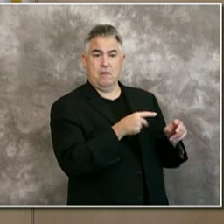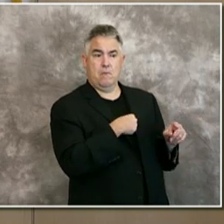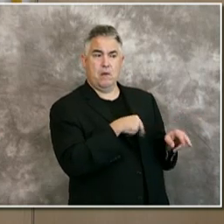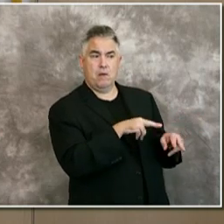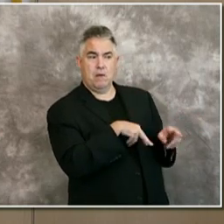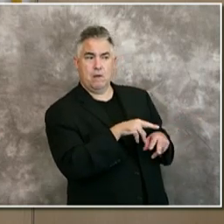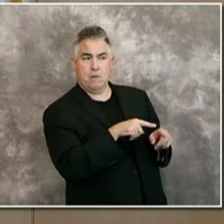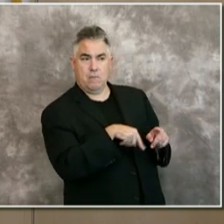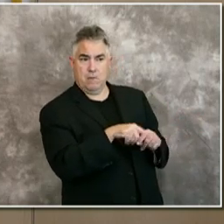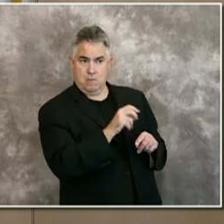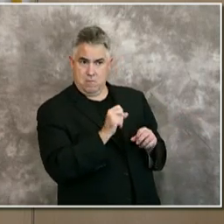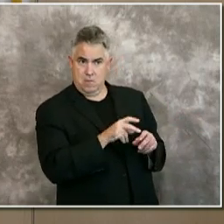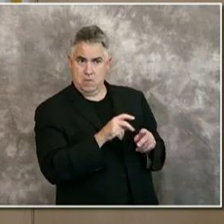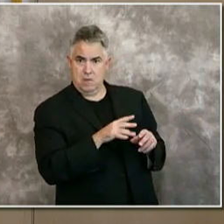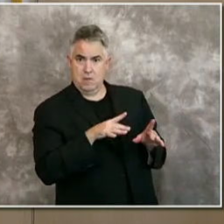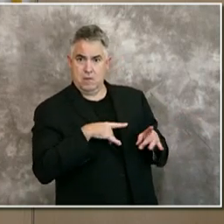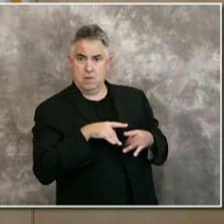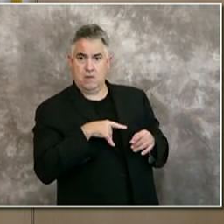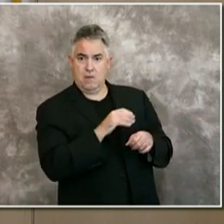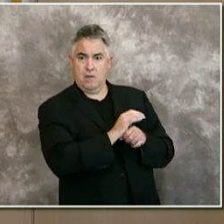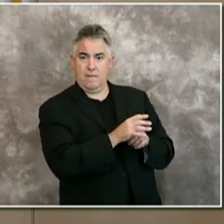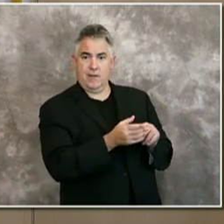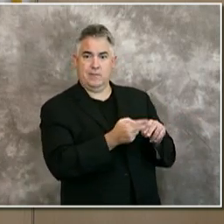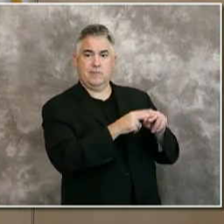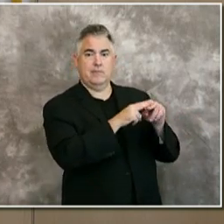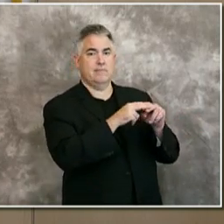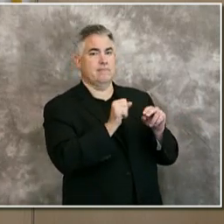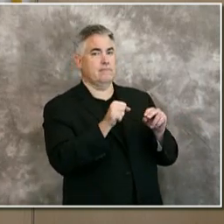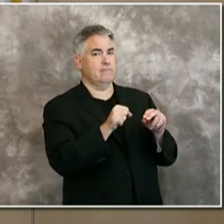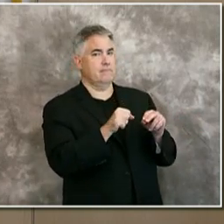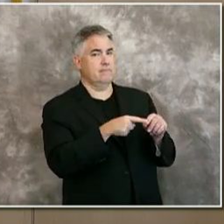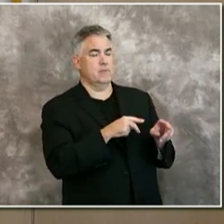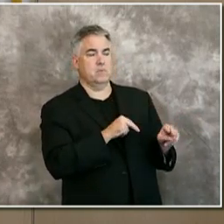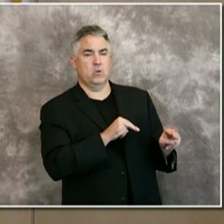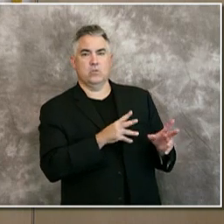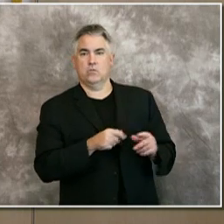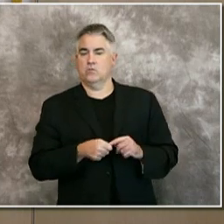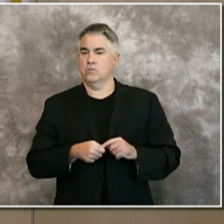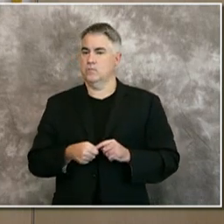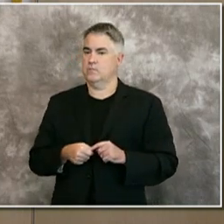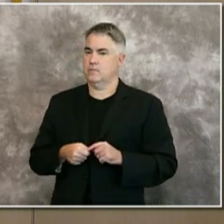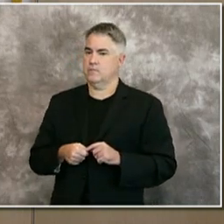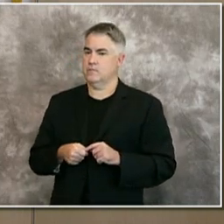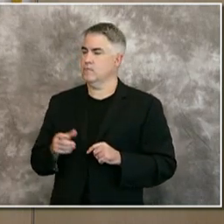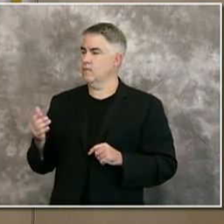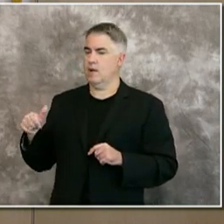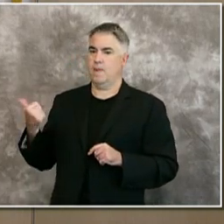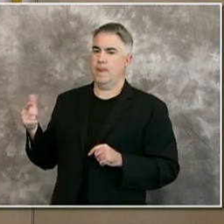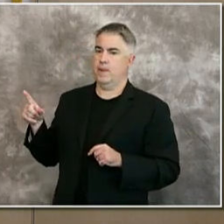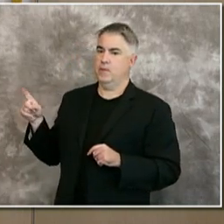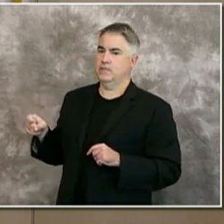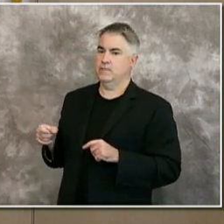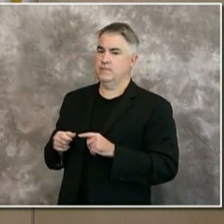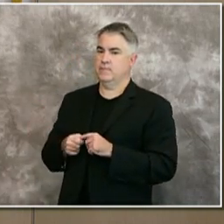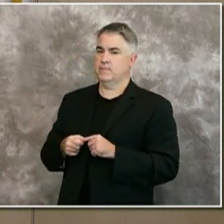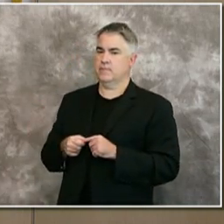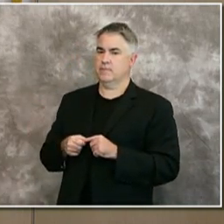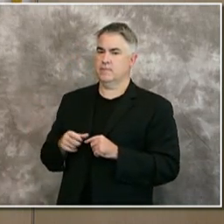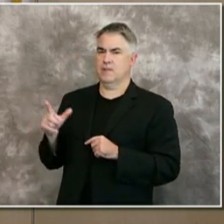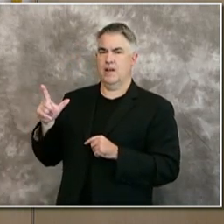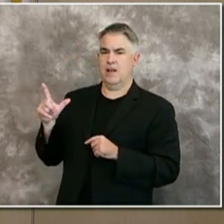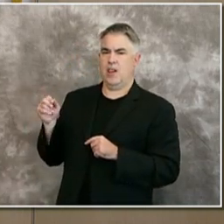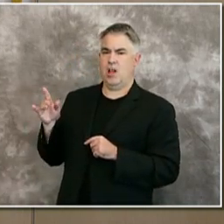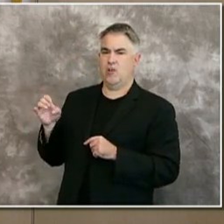any increased number of positive cases in that regard. This next question then, Dr. Wooten, is from Lori with the